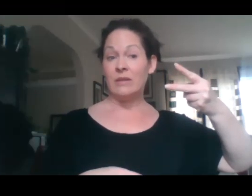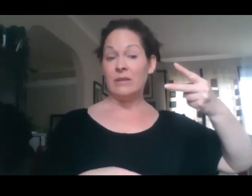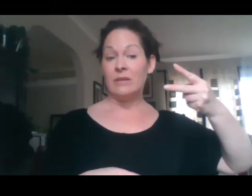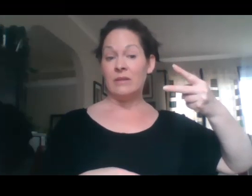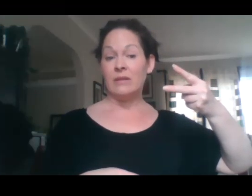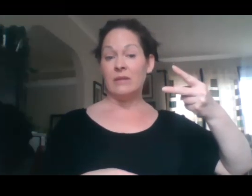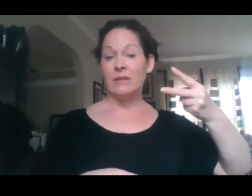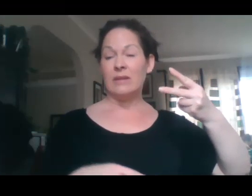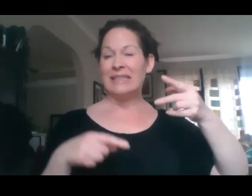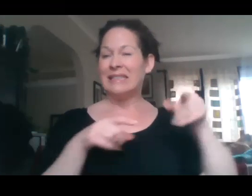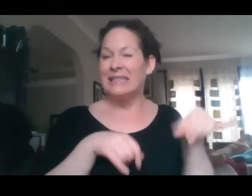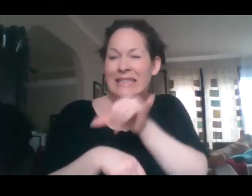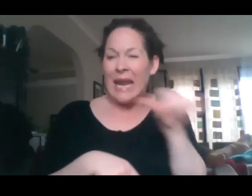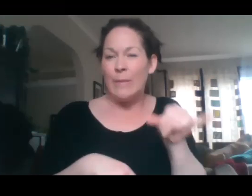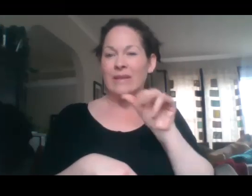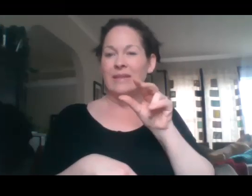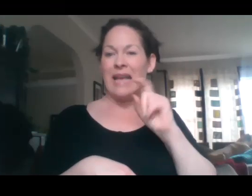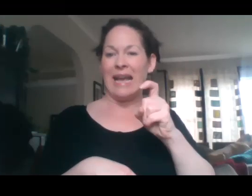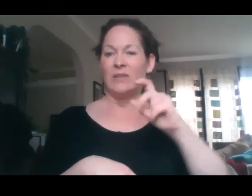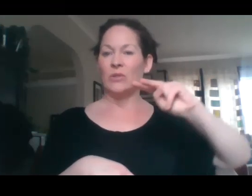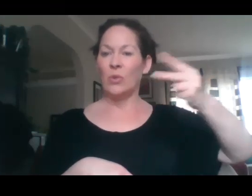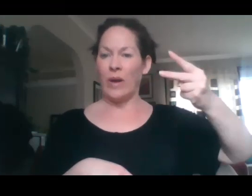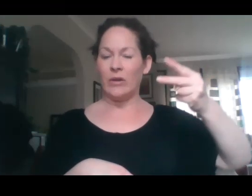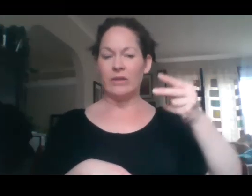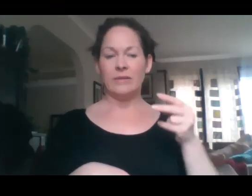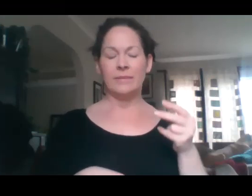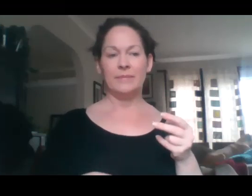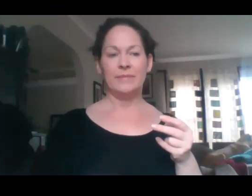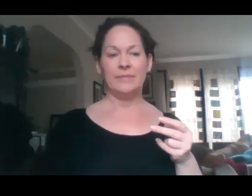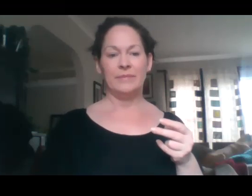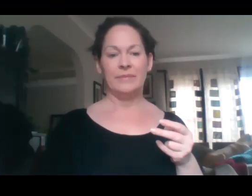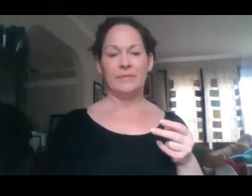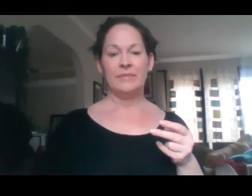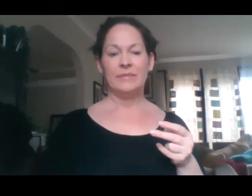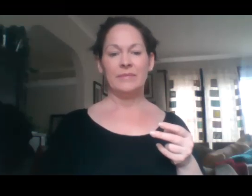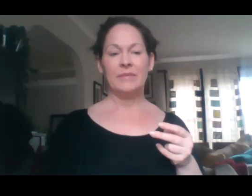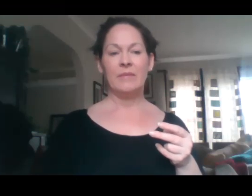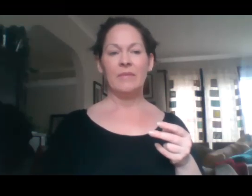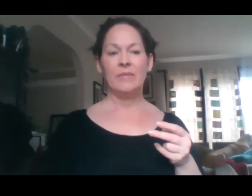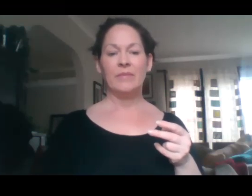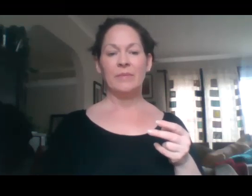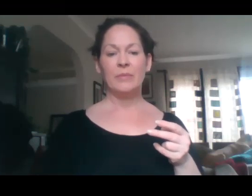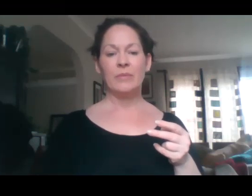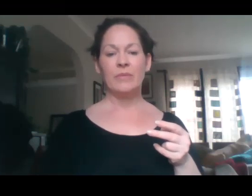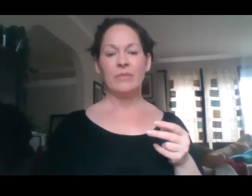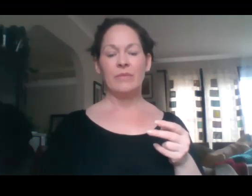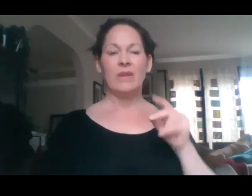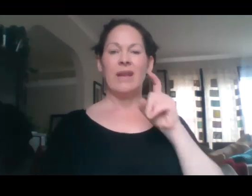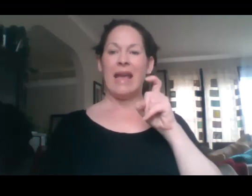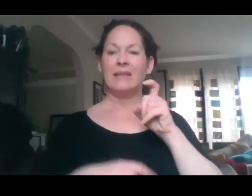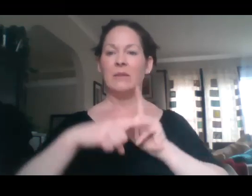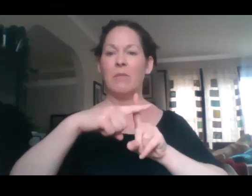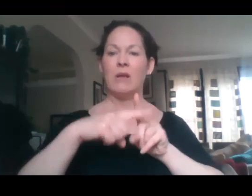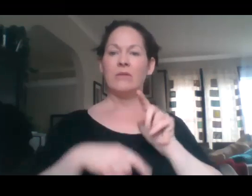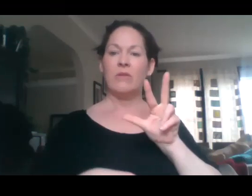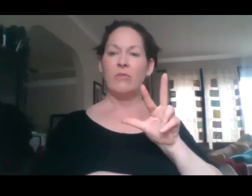squared, right? In fact, if we look at this, if I compare it to the function x plus 3 squared,